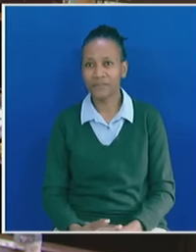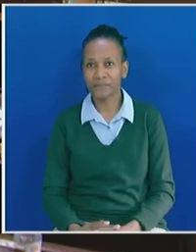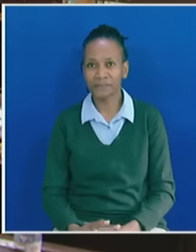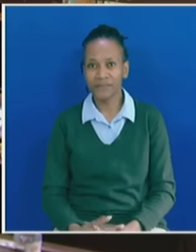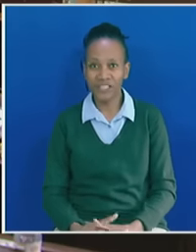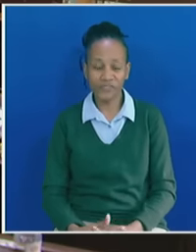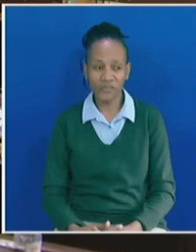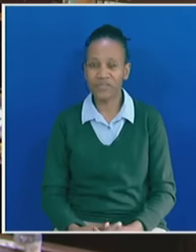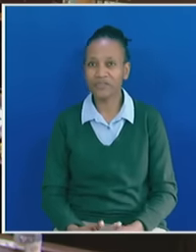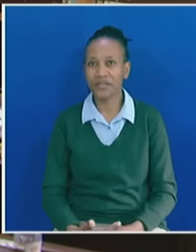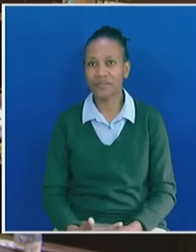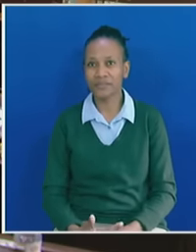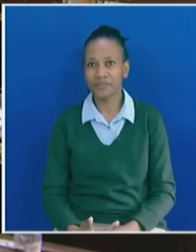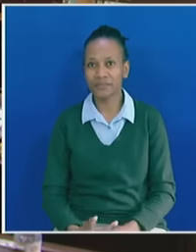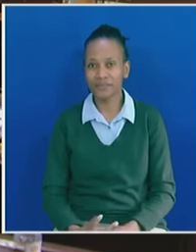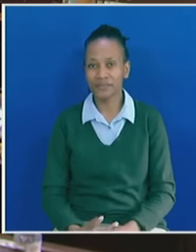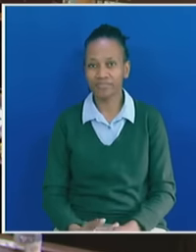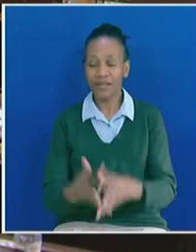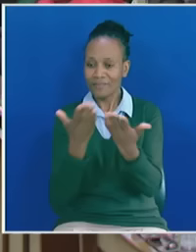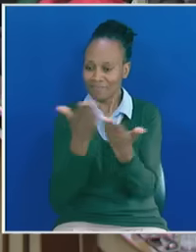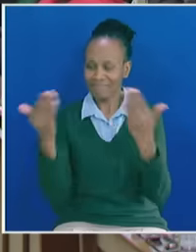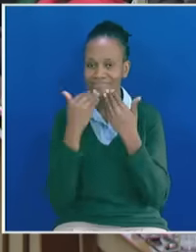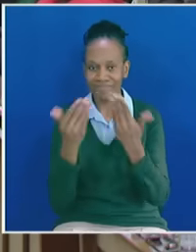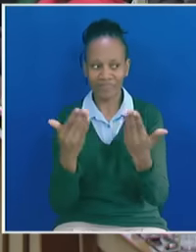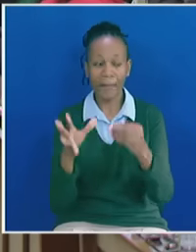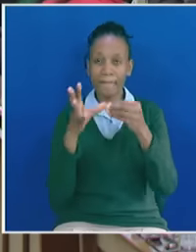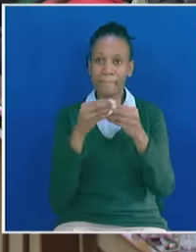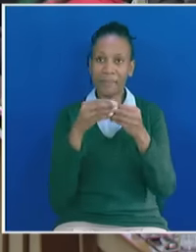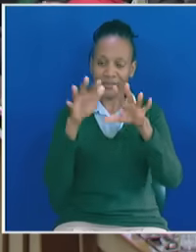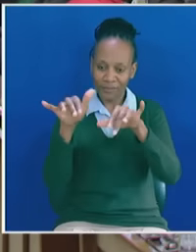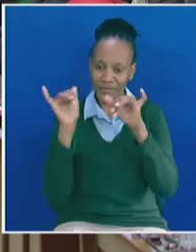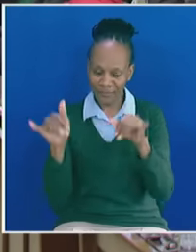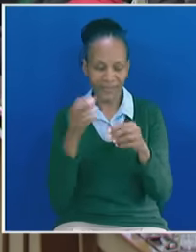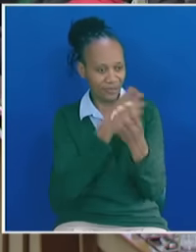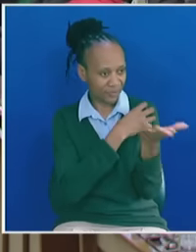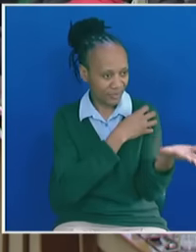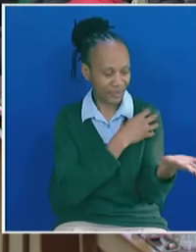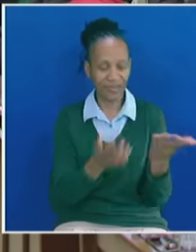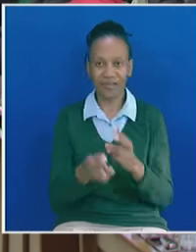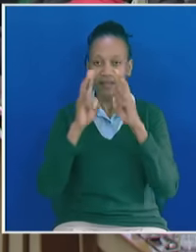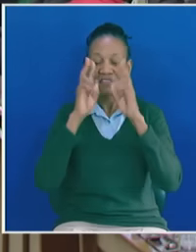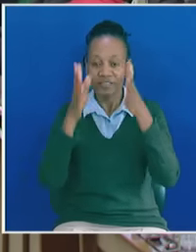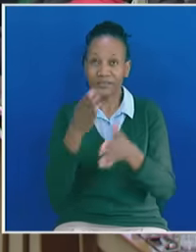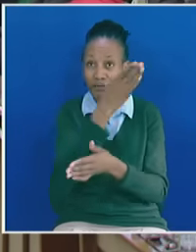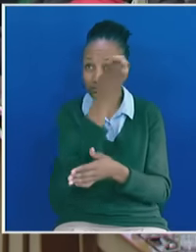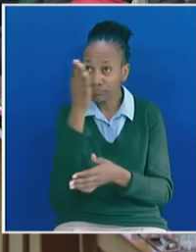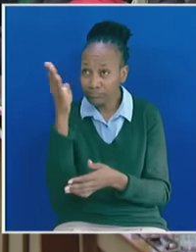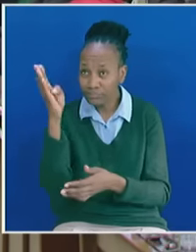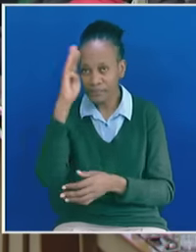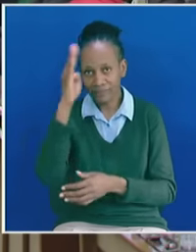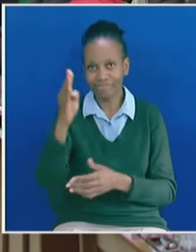Thank you, Honourable Chairperson, Honourable Members of Parliament, Honourable Minister, guests on the